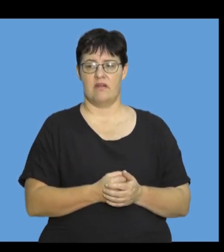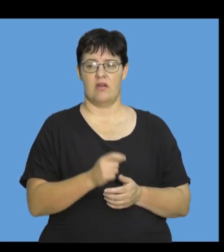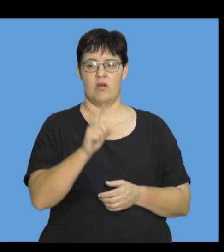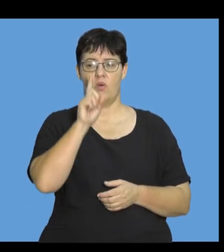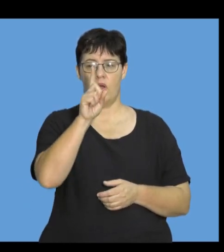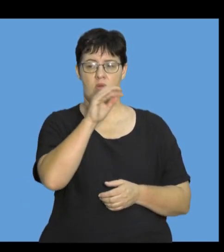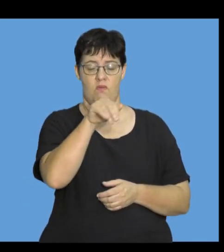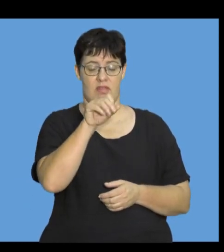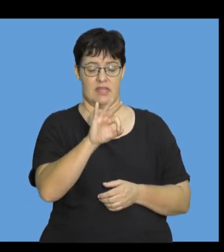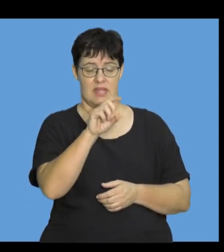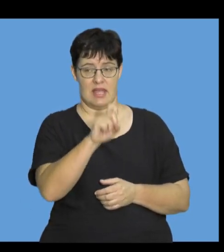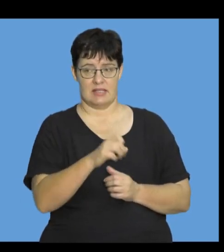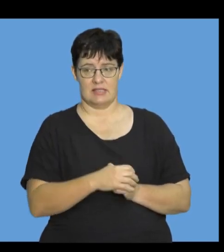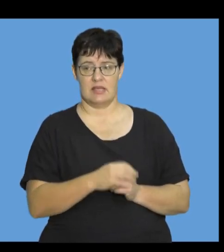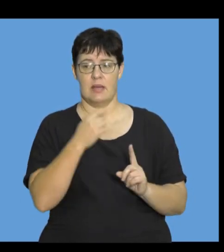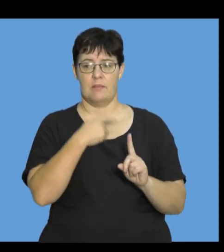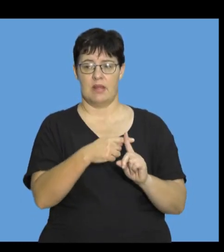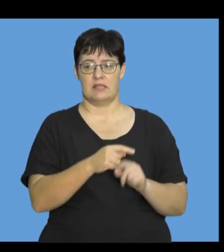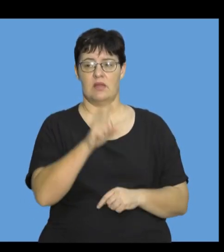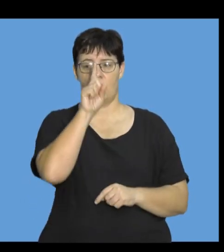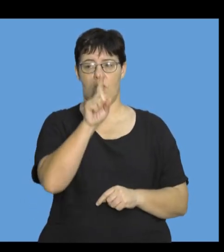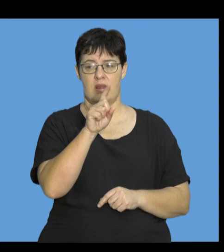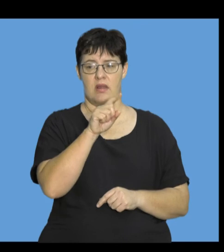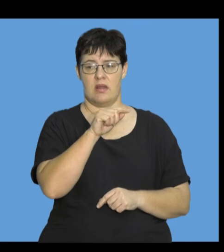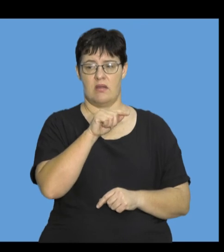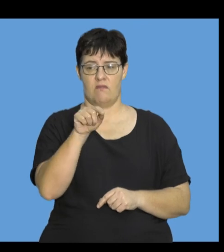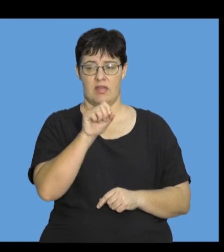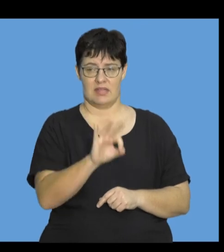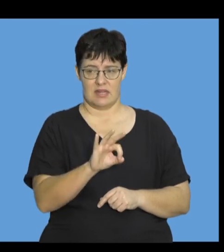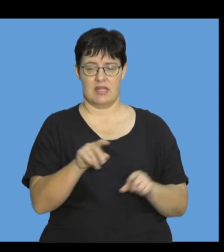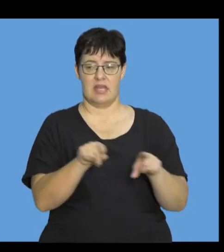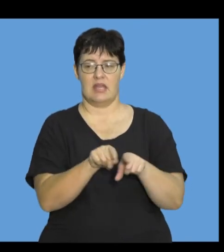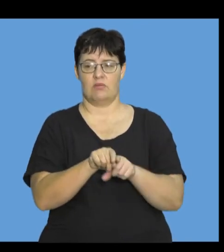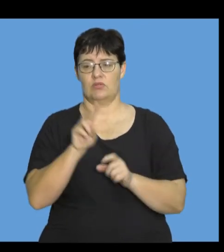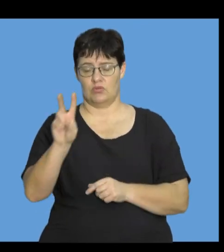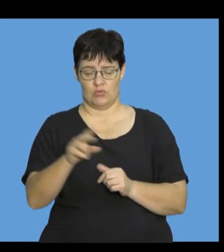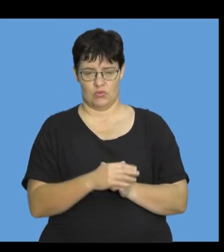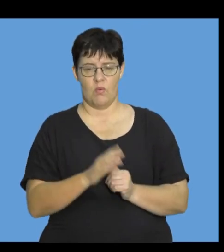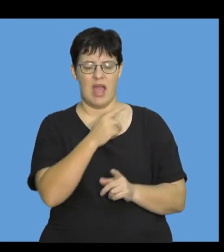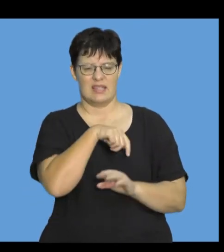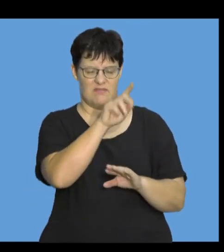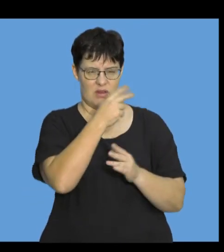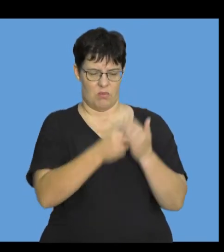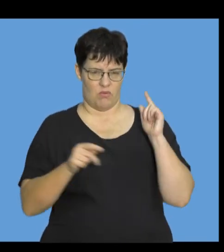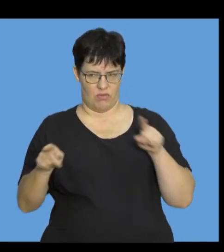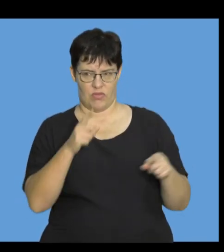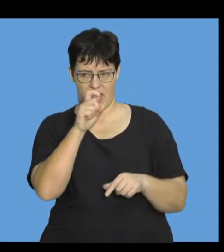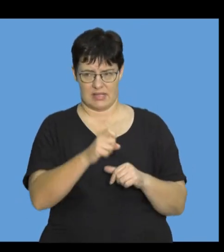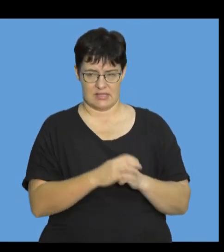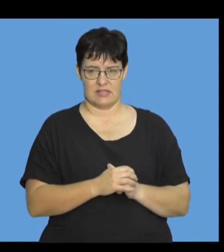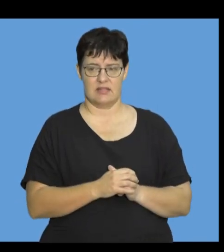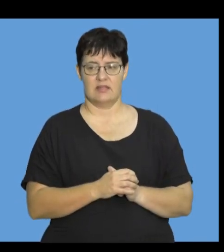1 over 3x plus 1 over 3 equals to 2, because I divide both sides